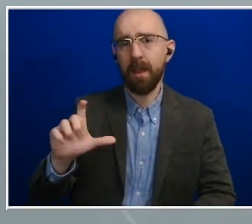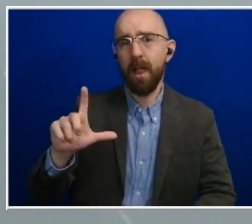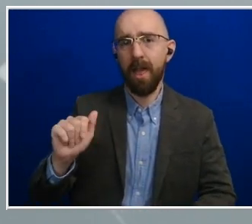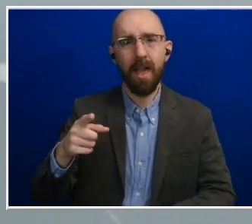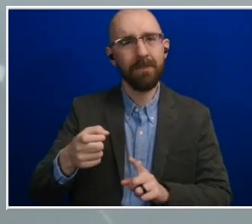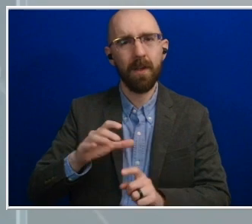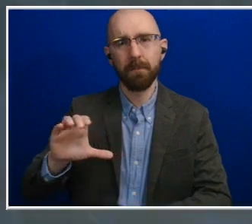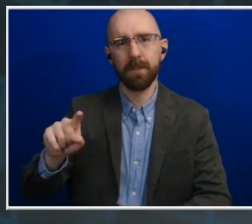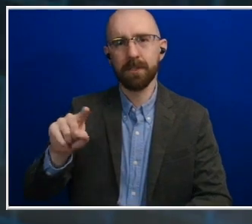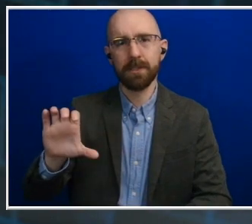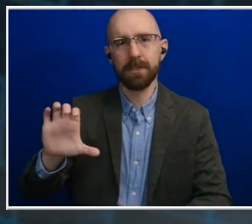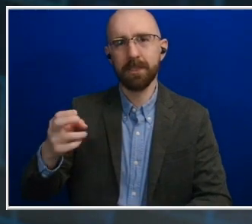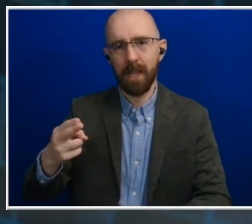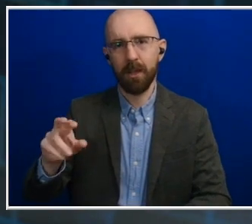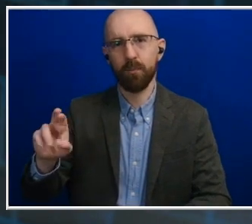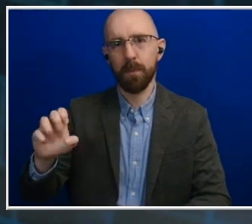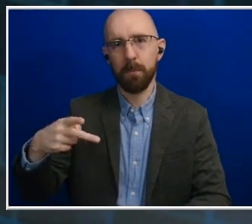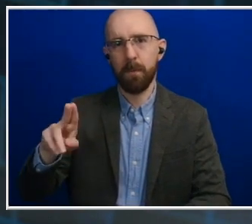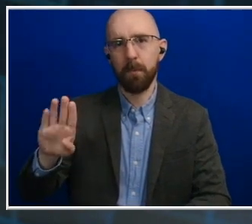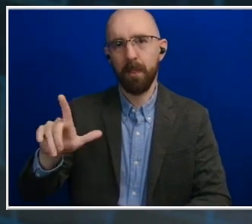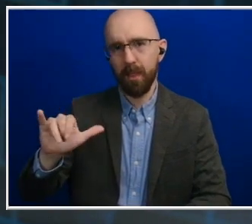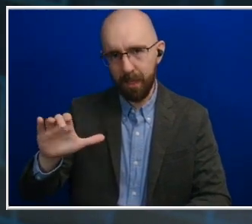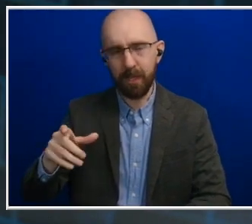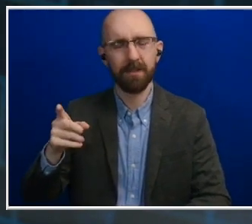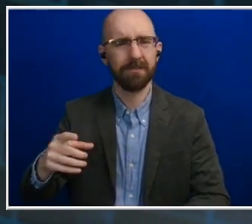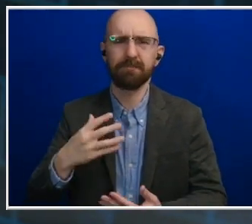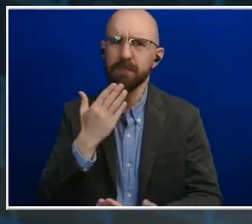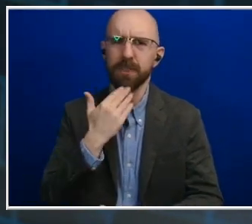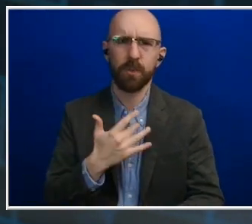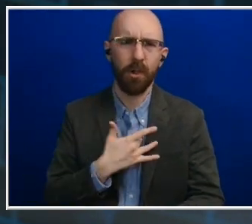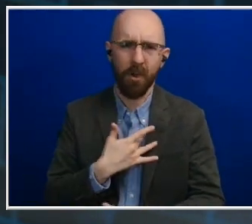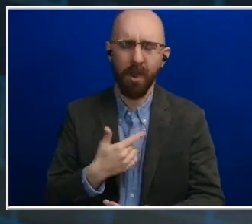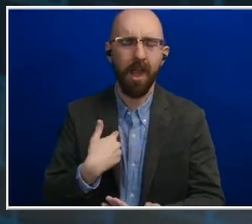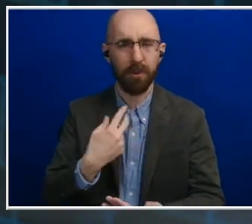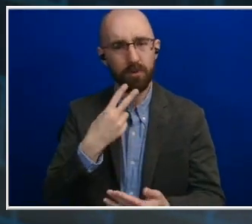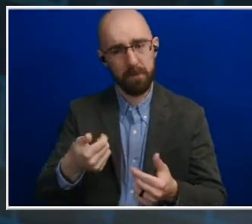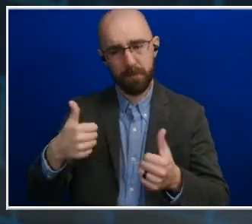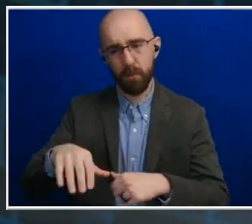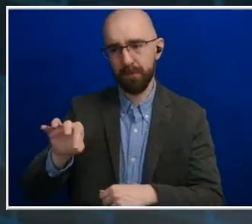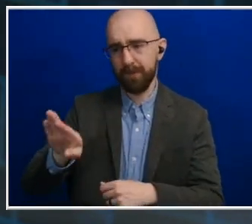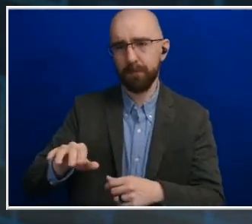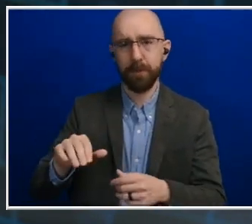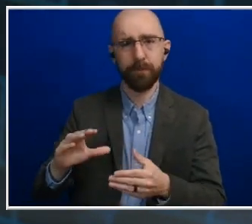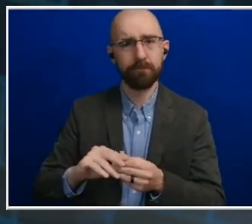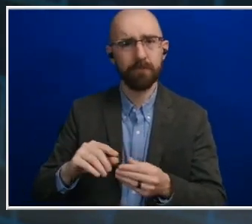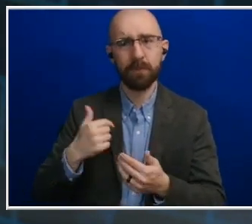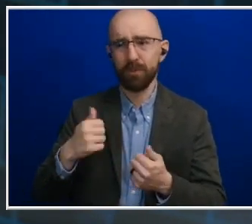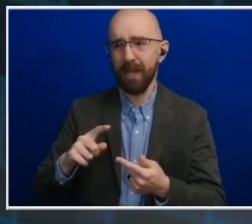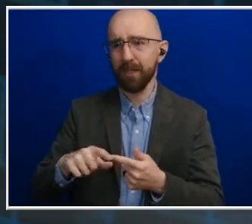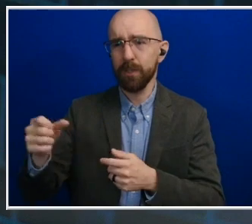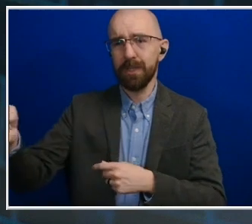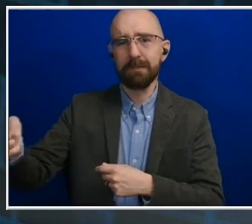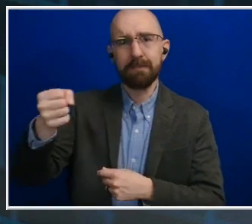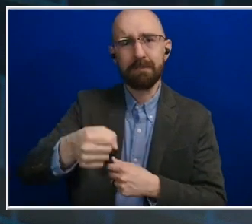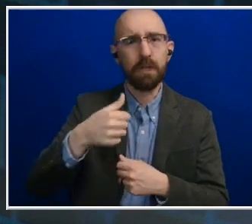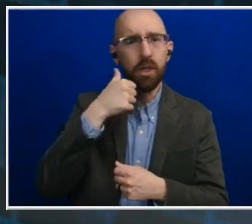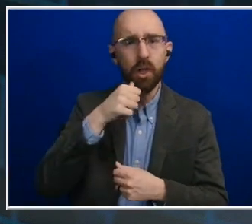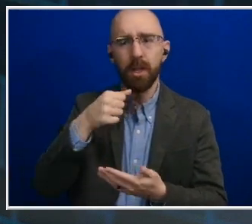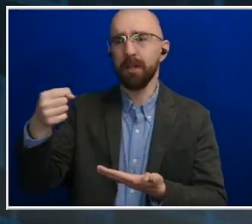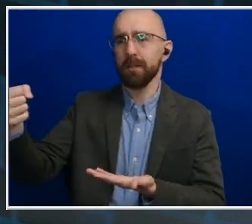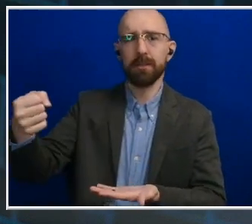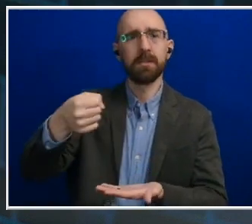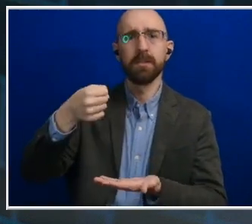a sweetheart, but I saw a post on Facebook that was like, hey, we're trying to get this girl placed, and we have until the end of the